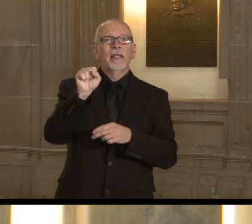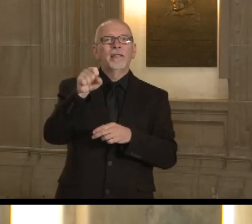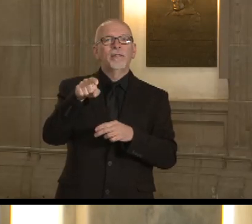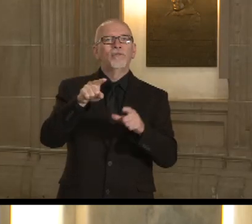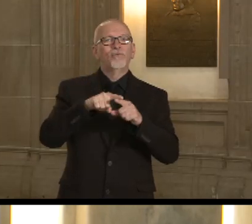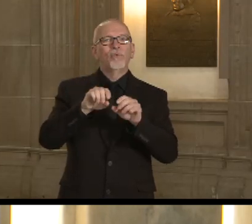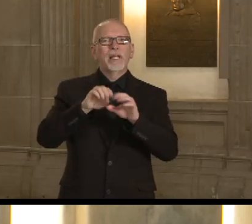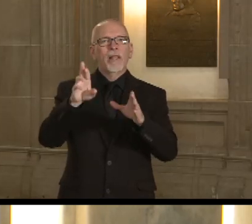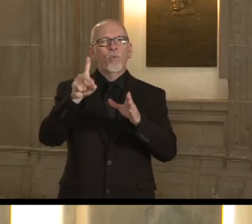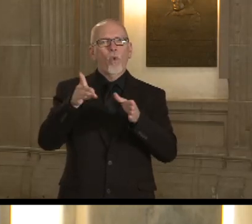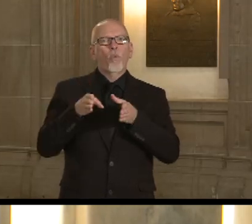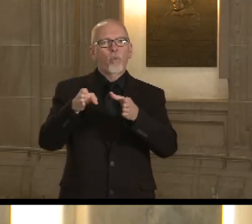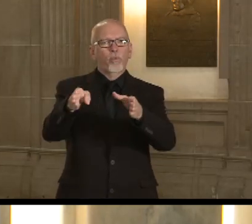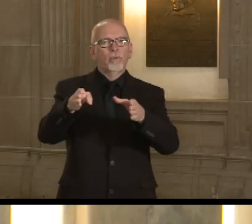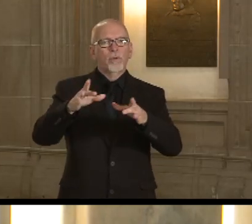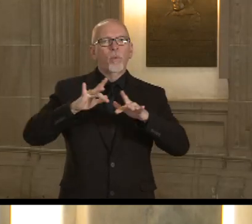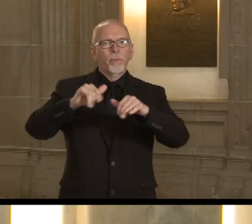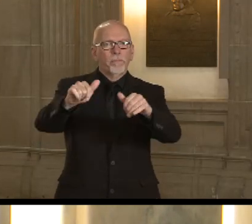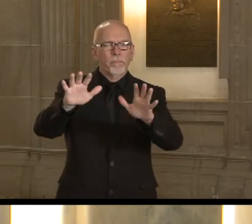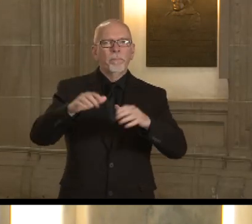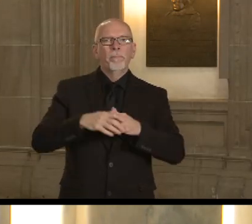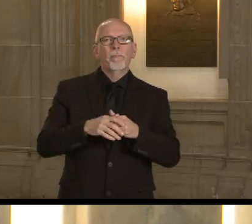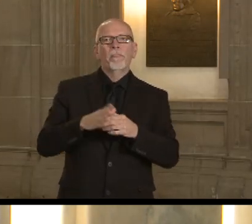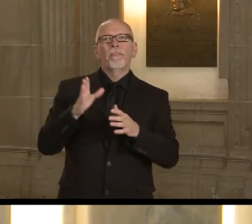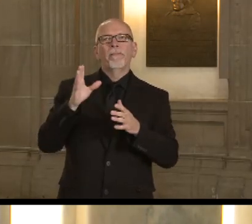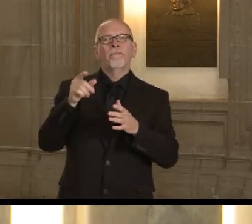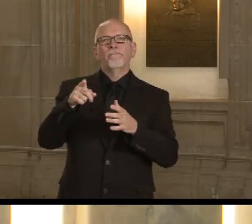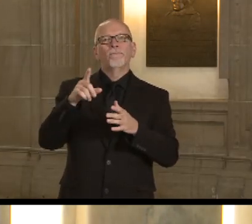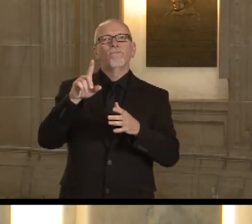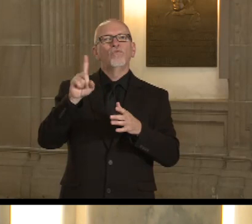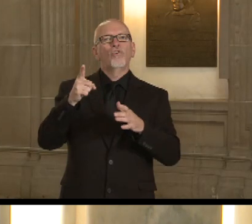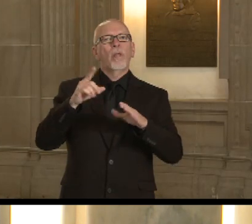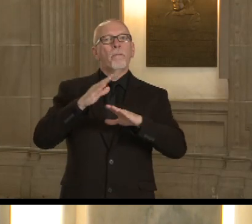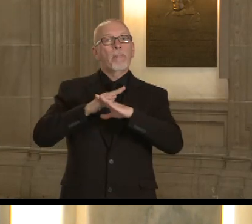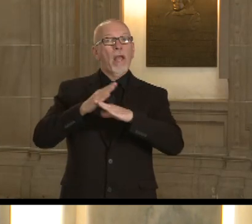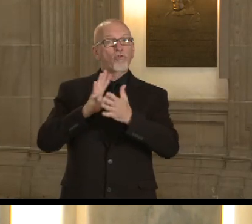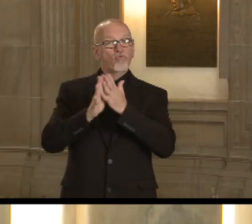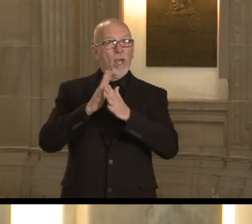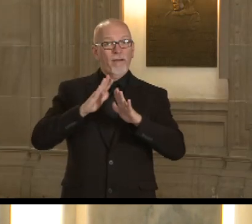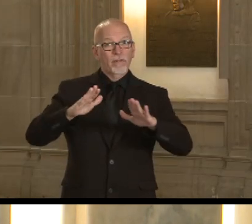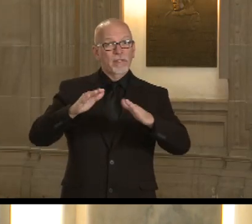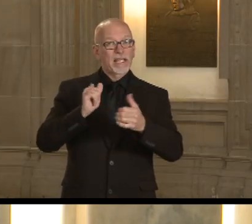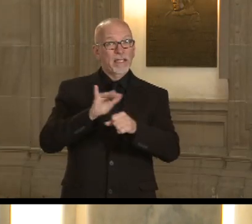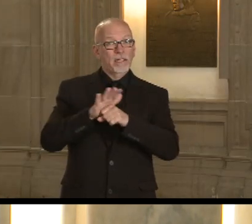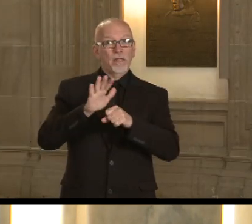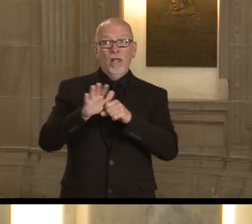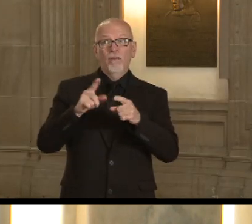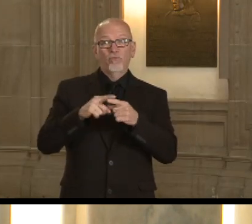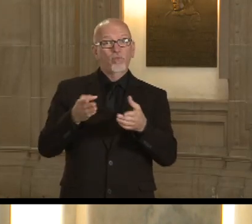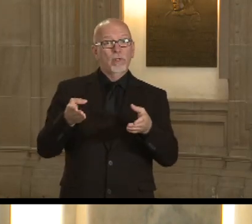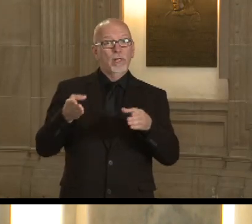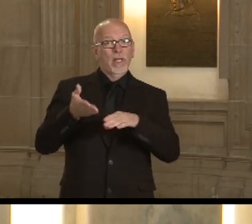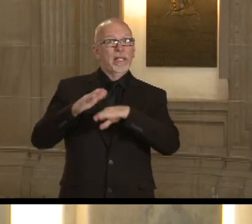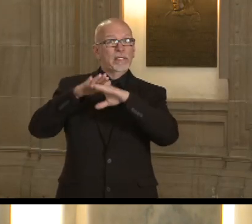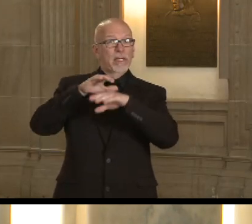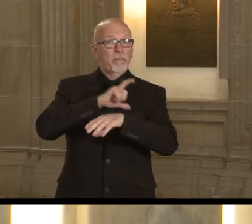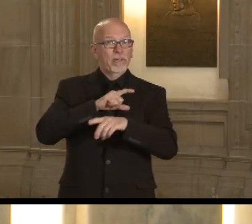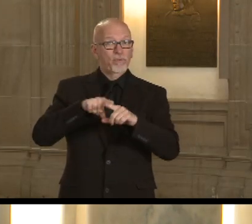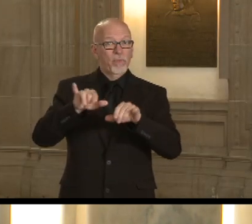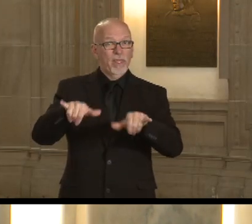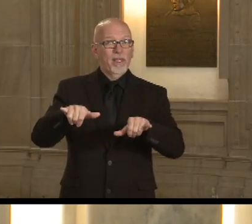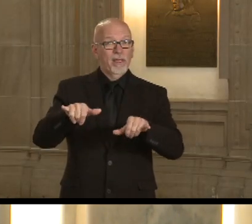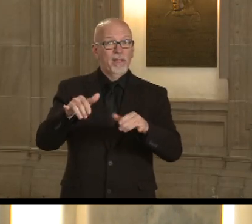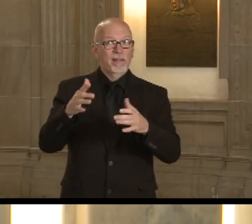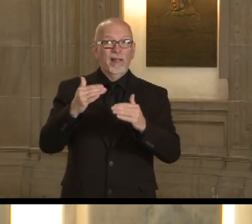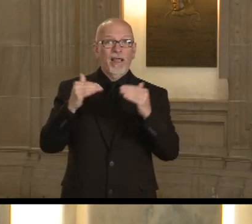clear roads. Yeah. So my question is just blocking traffic enough to escalate police to that,